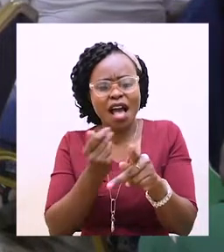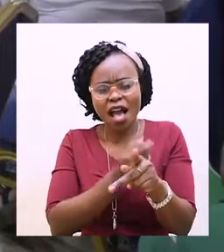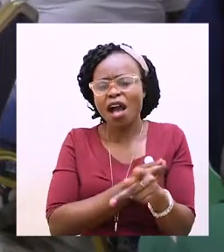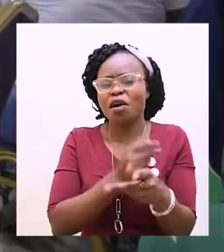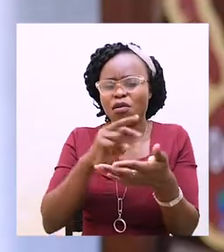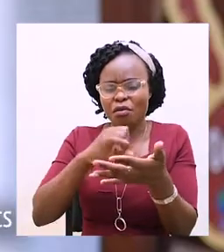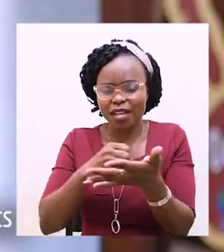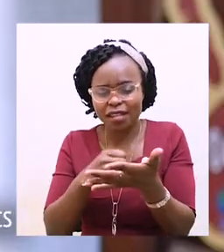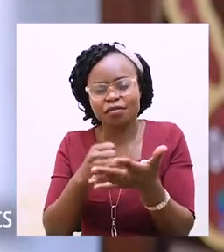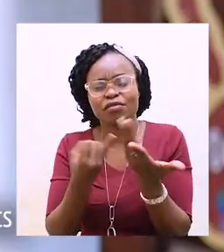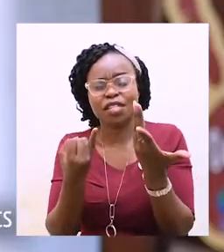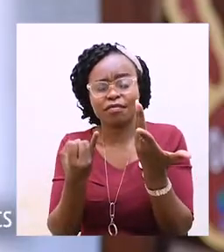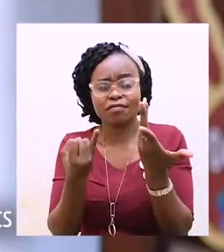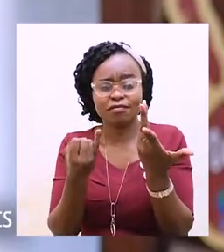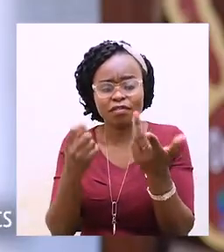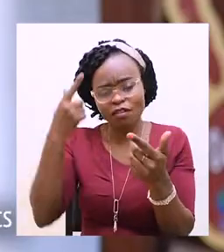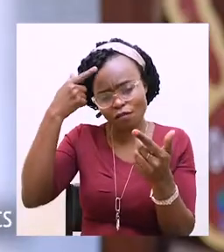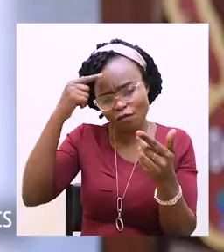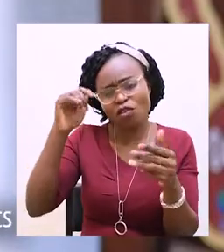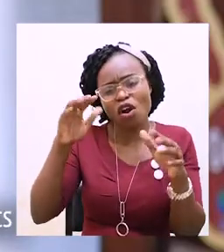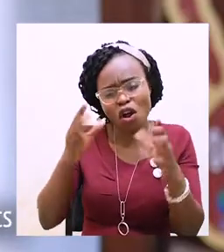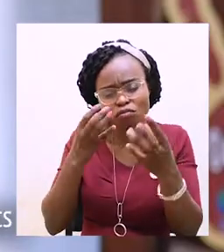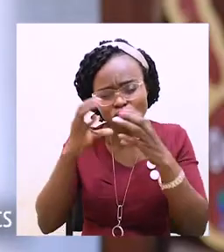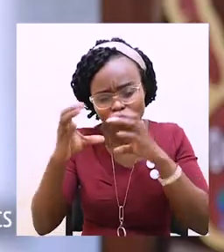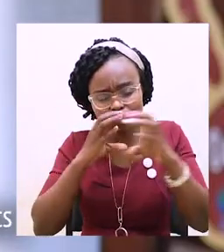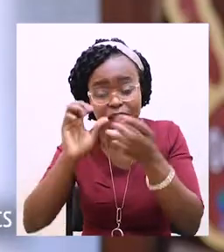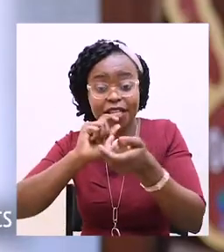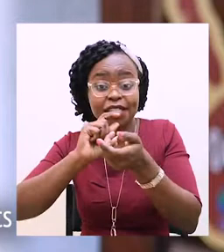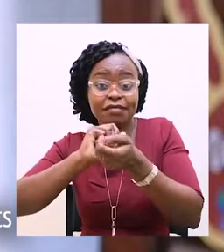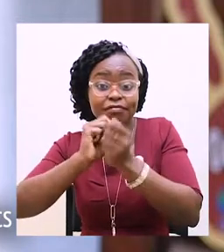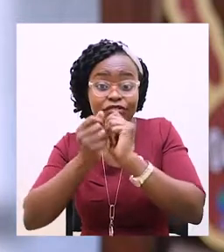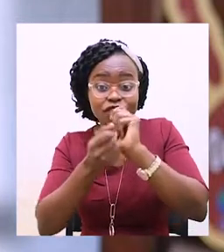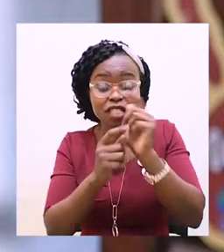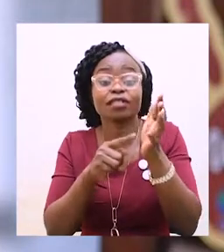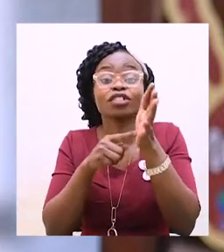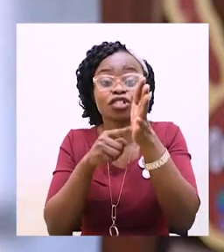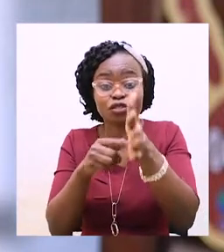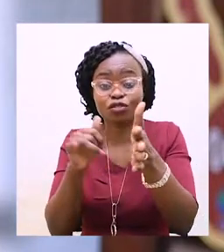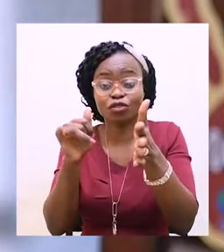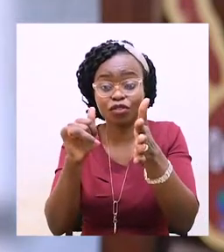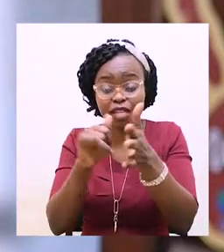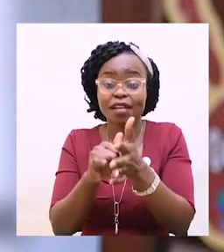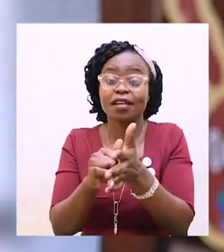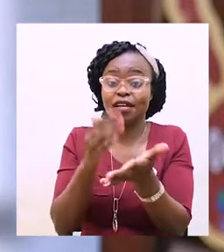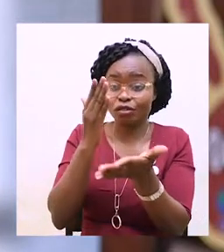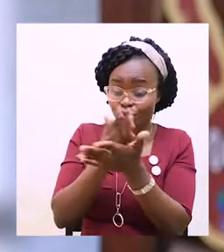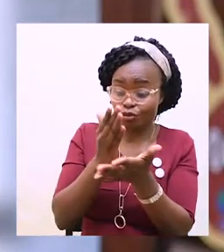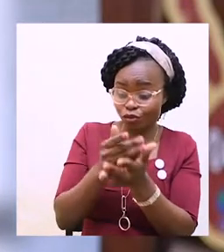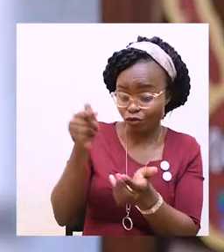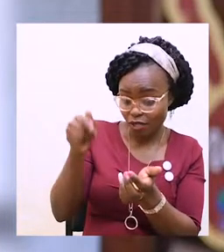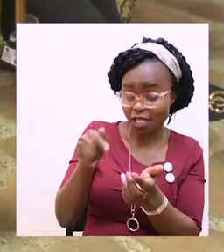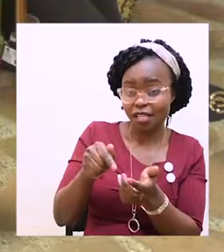intersectional, they're inclusive, so that how we are communicating change actually reflects the lived realities of women and girls across